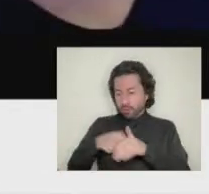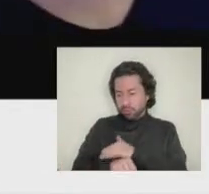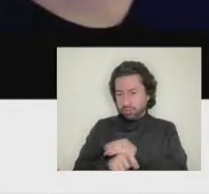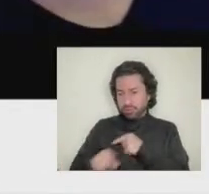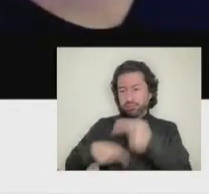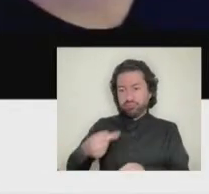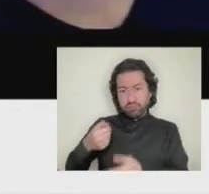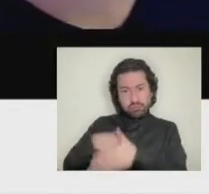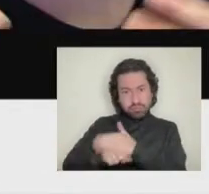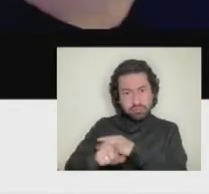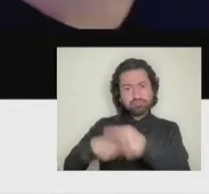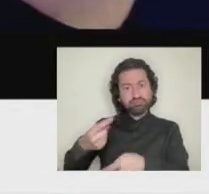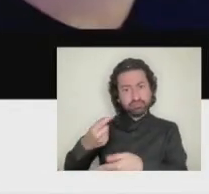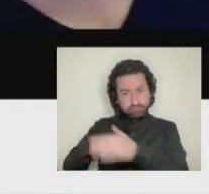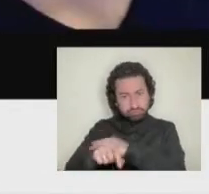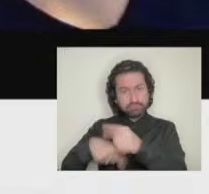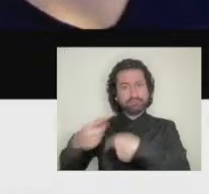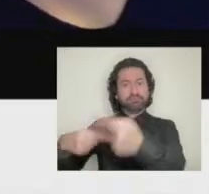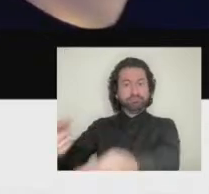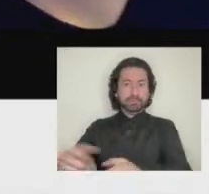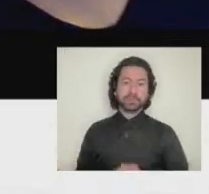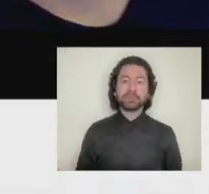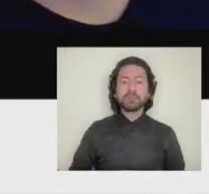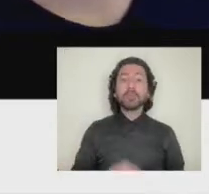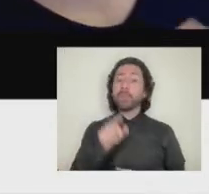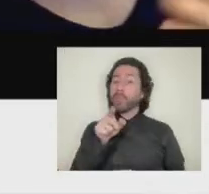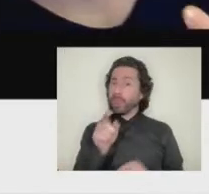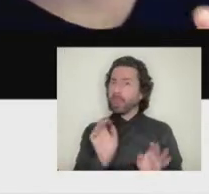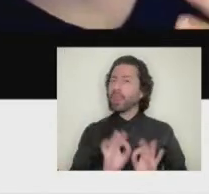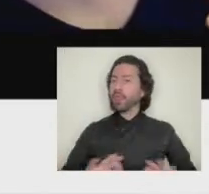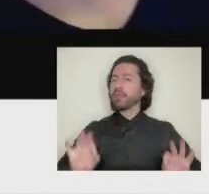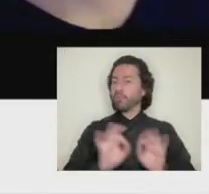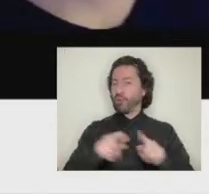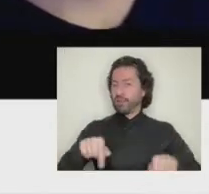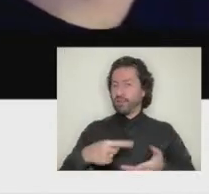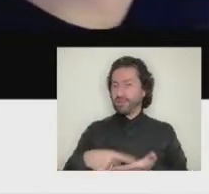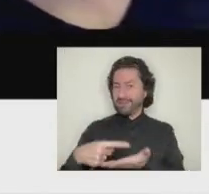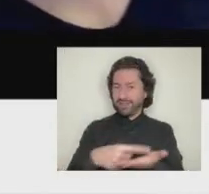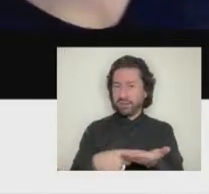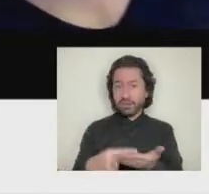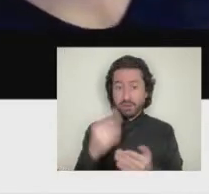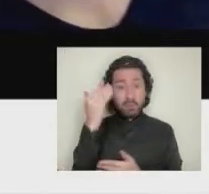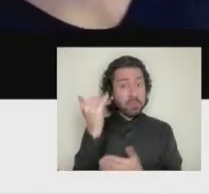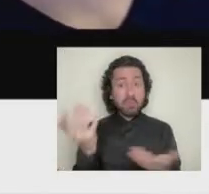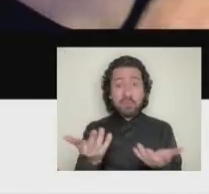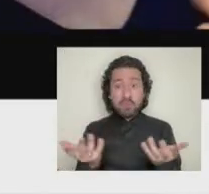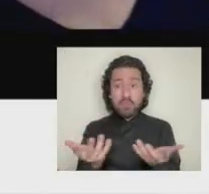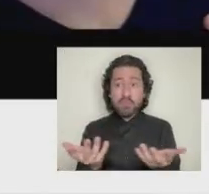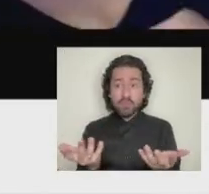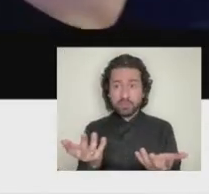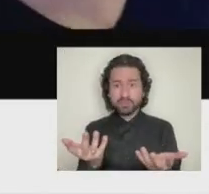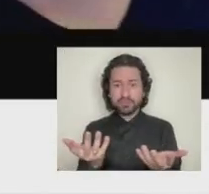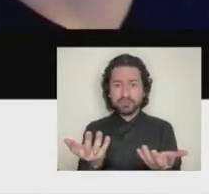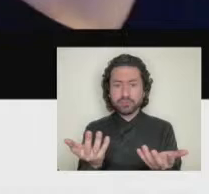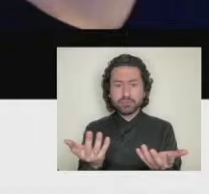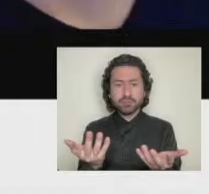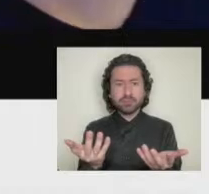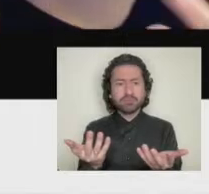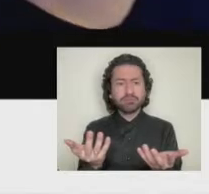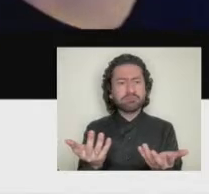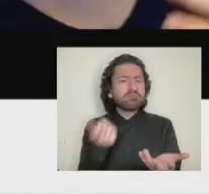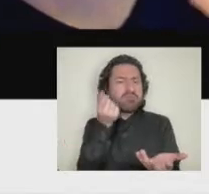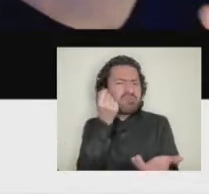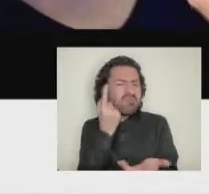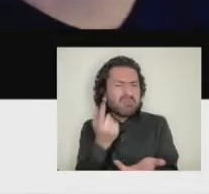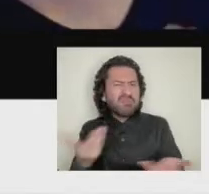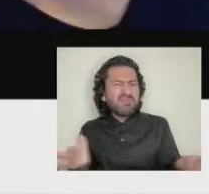in intergenerational terms. And therefore, this is a key aspect when it comes to this discussion, because what has prevailed and the